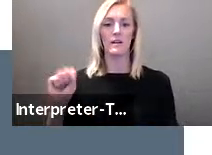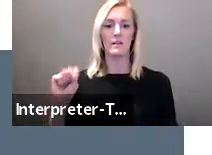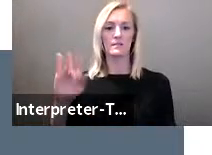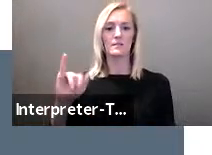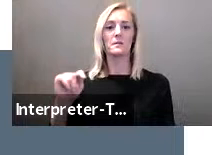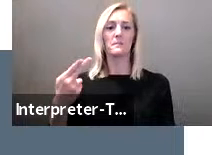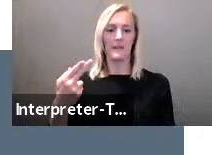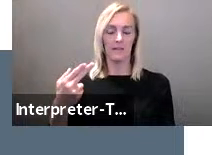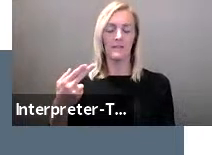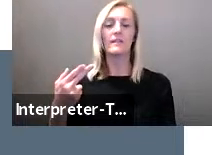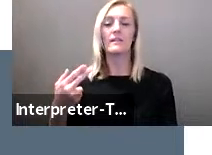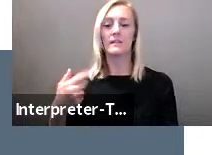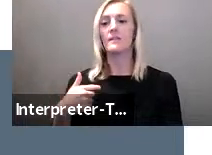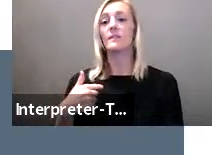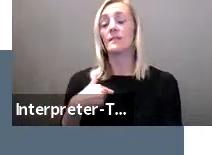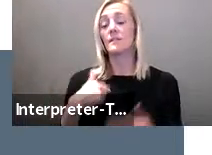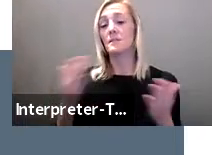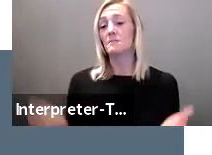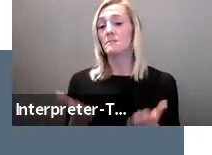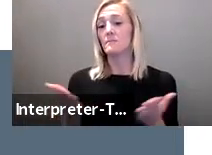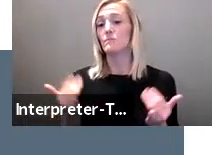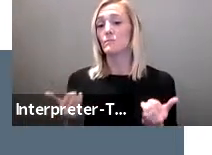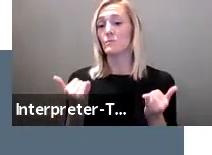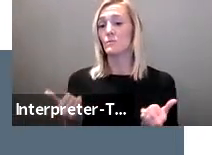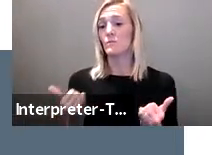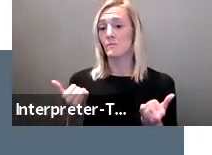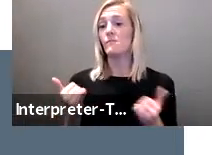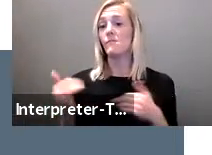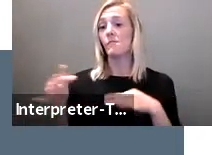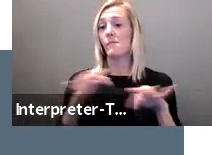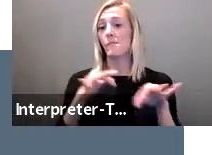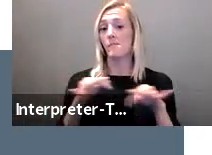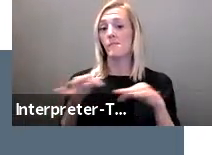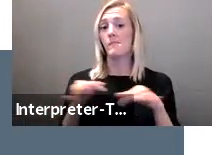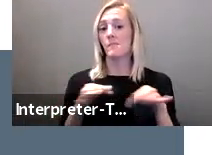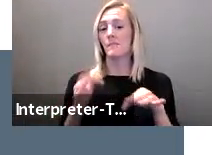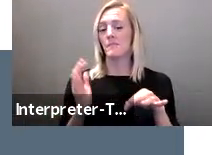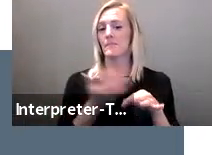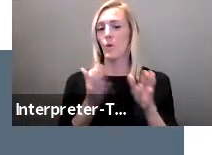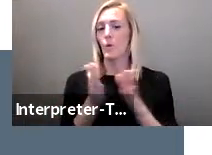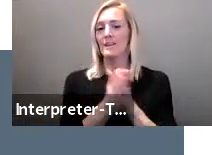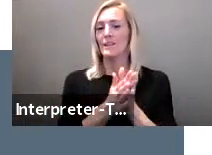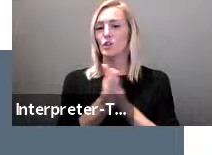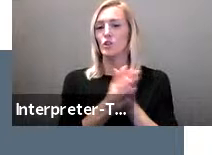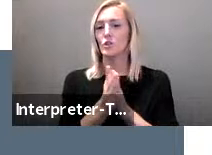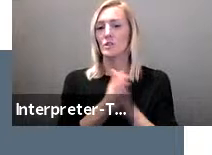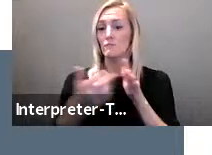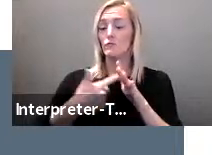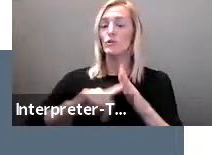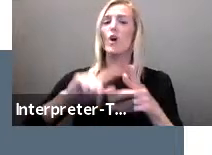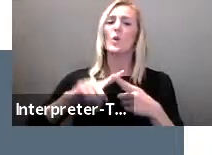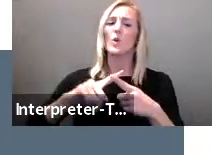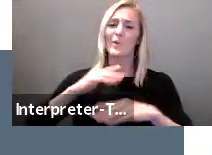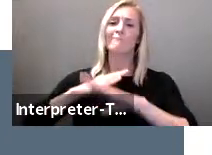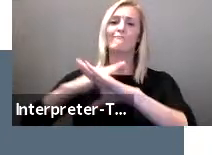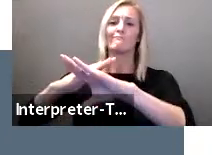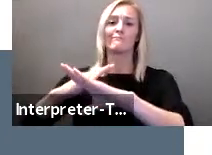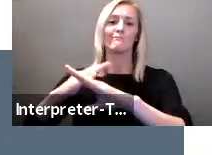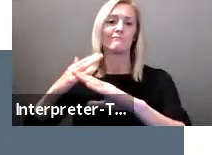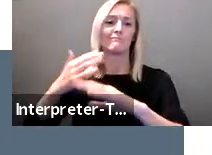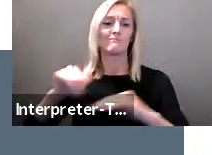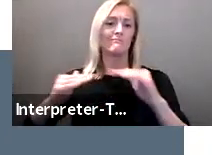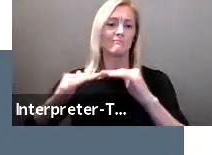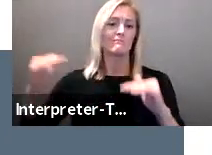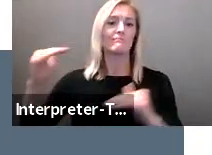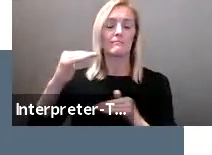and Gynecology, and I'm here today to talk to you about an initiative that was started to really combat disparities. So the Kansas Birth Equity Network